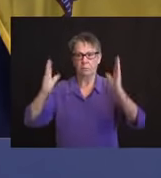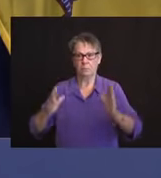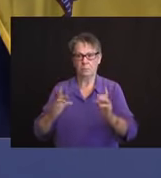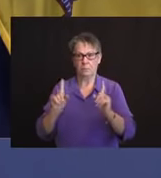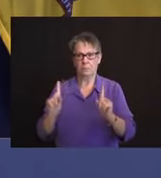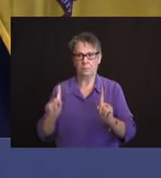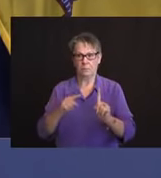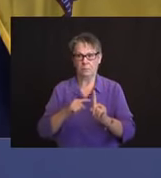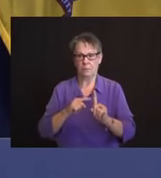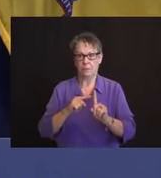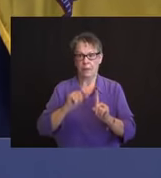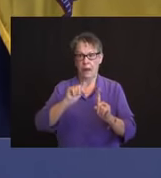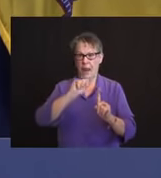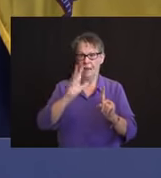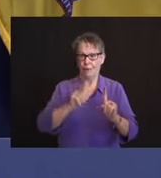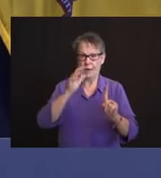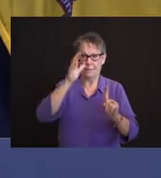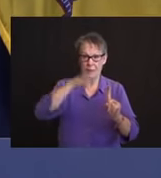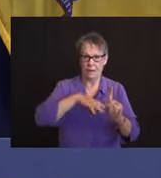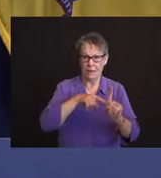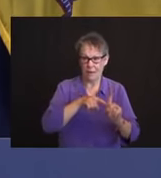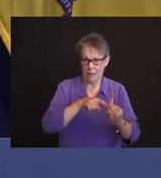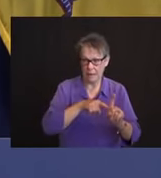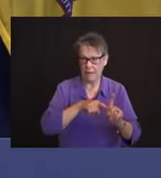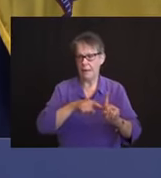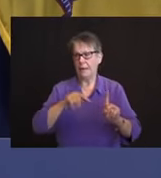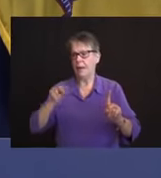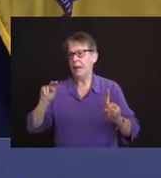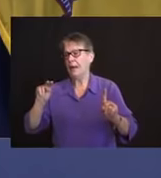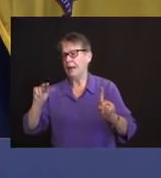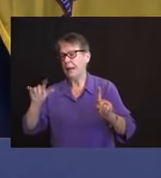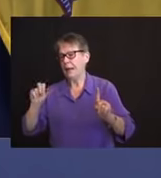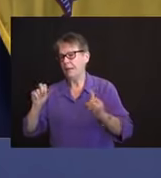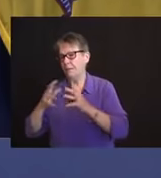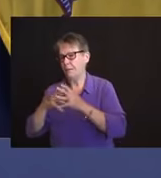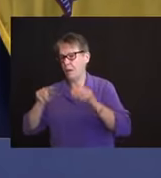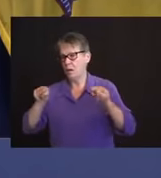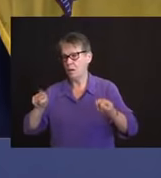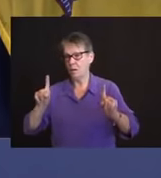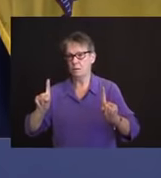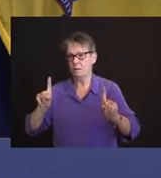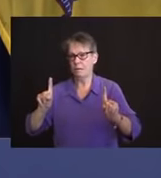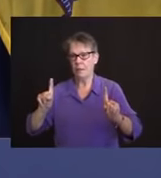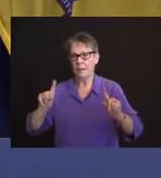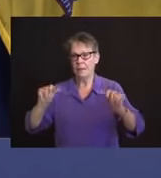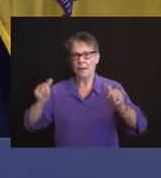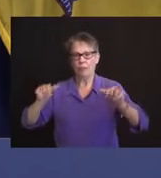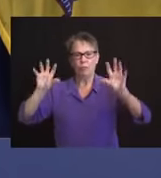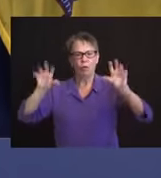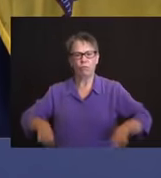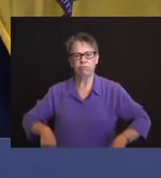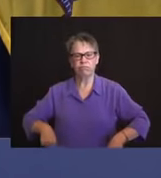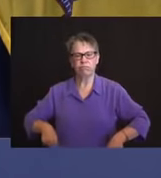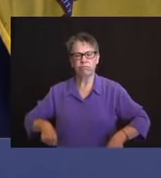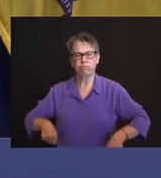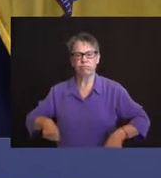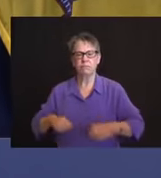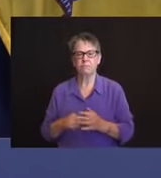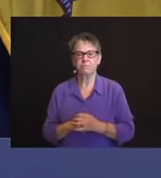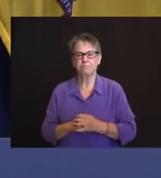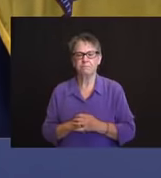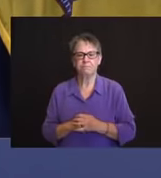to acknowledge that and find a way to be able to, both celebrate Italian American heritage on the one hand, but also